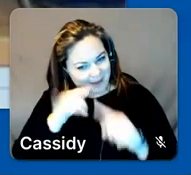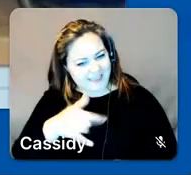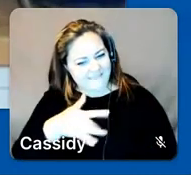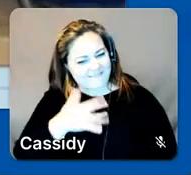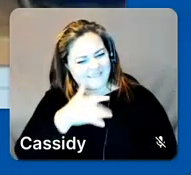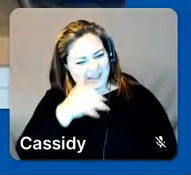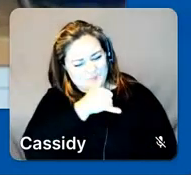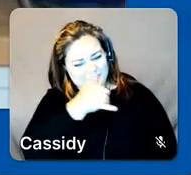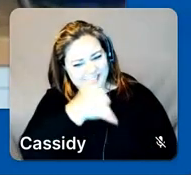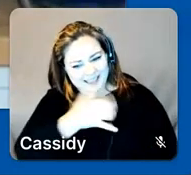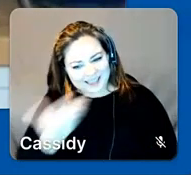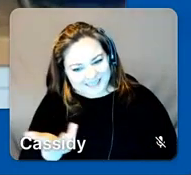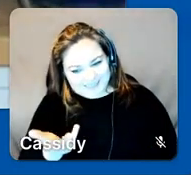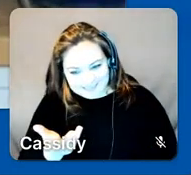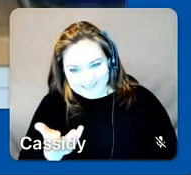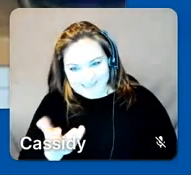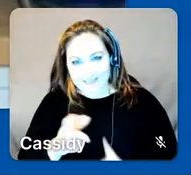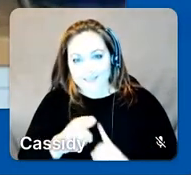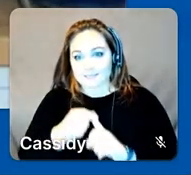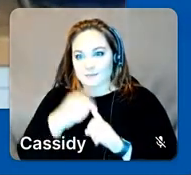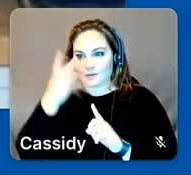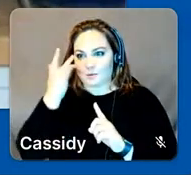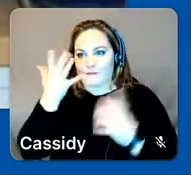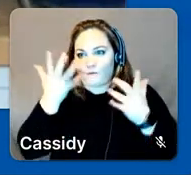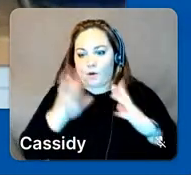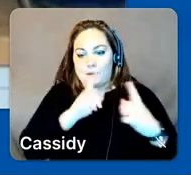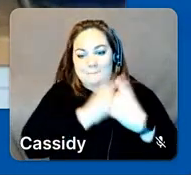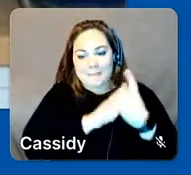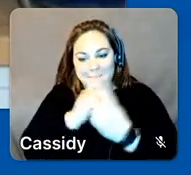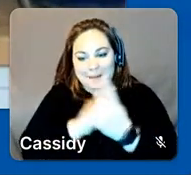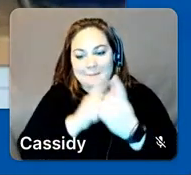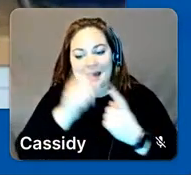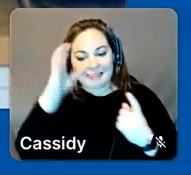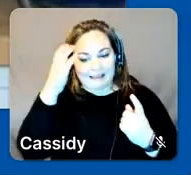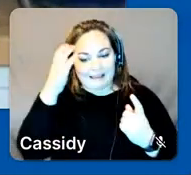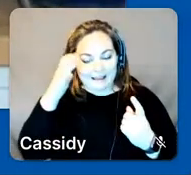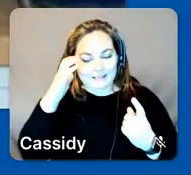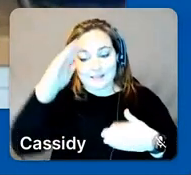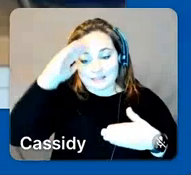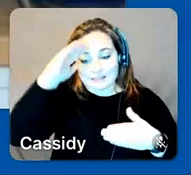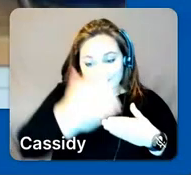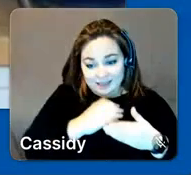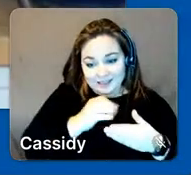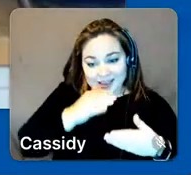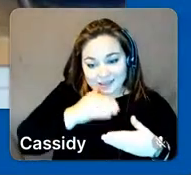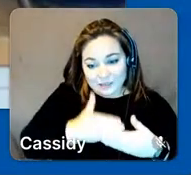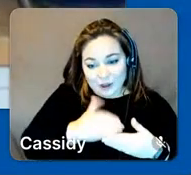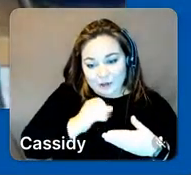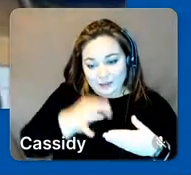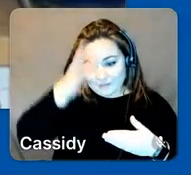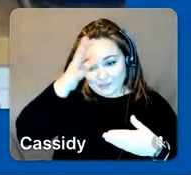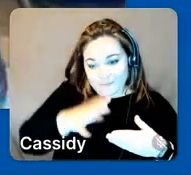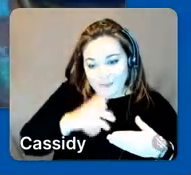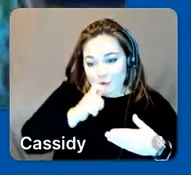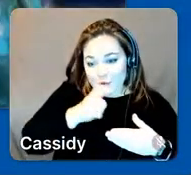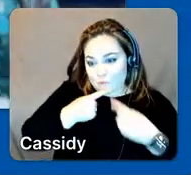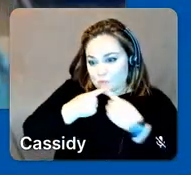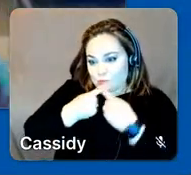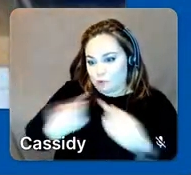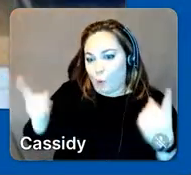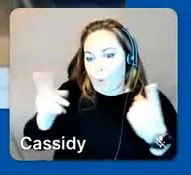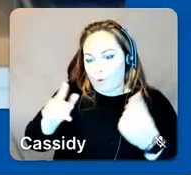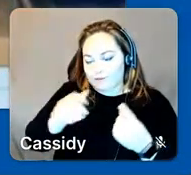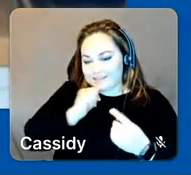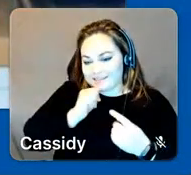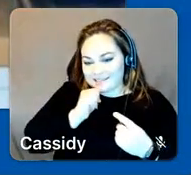ridiculous, especially because I've met these distant cousins, the sons and daughters of the man who told us the secret. And they're